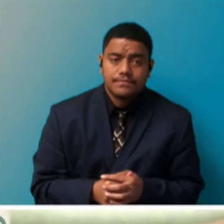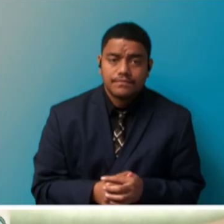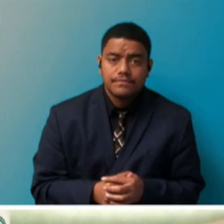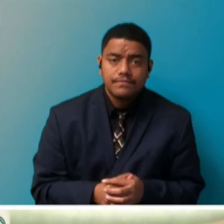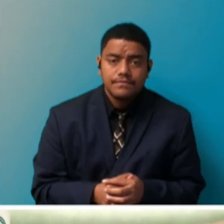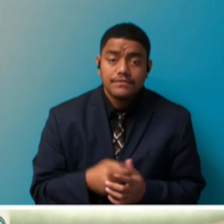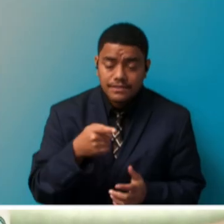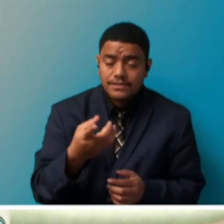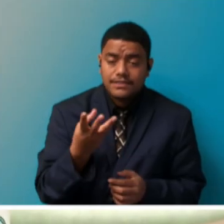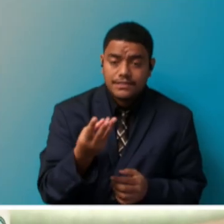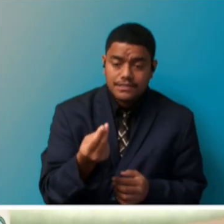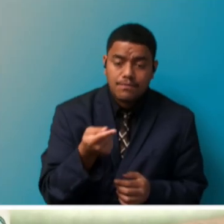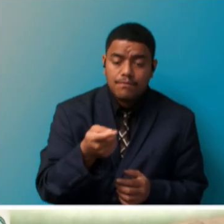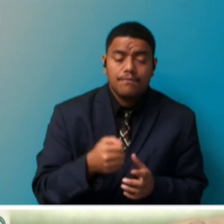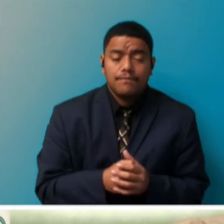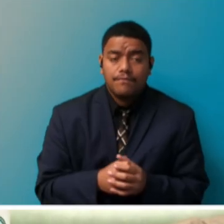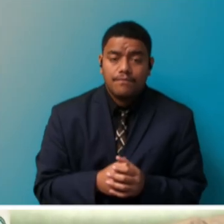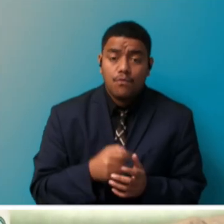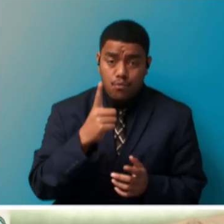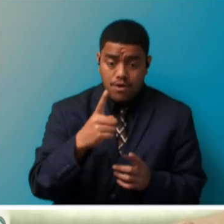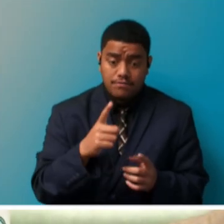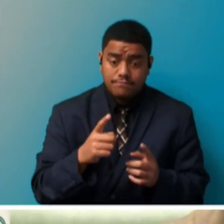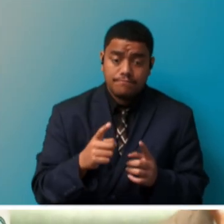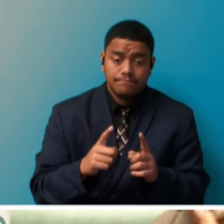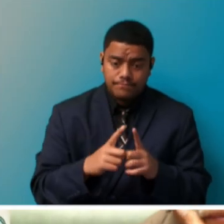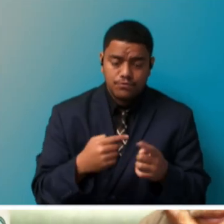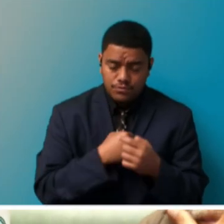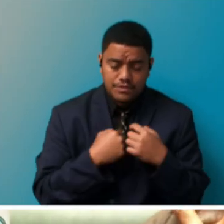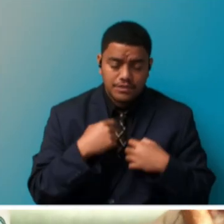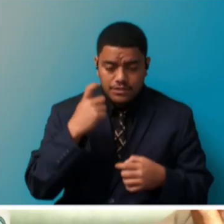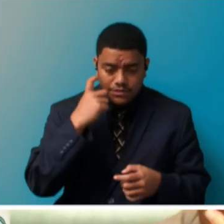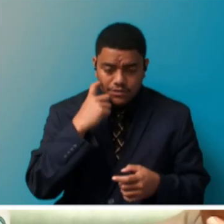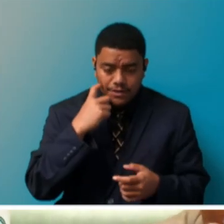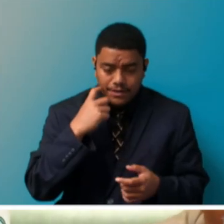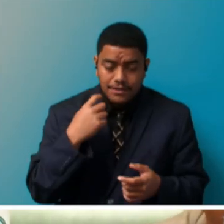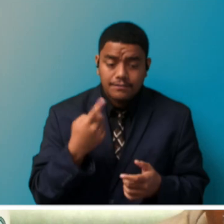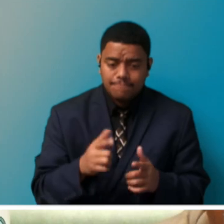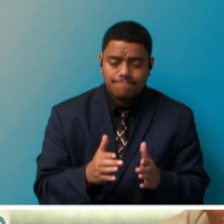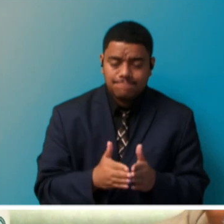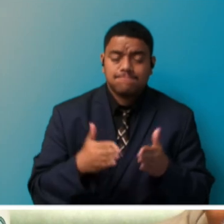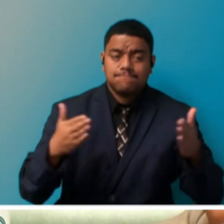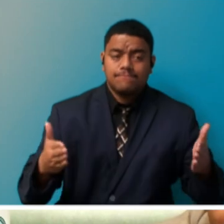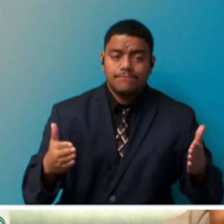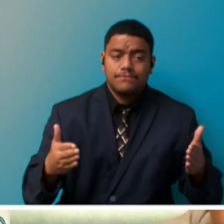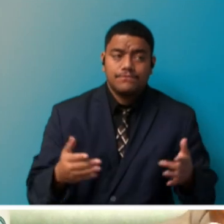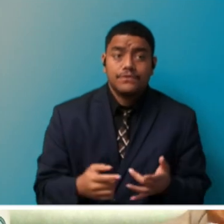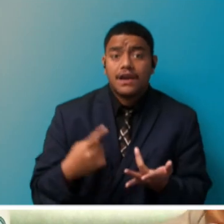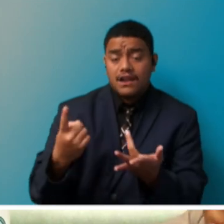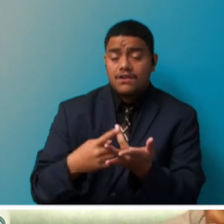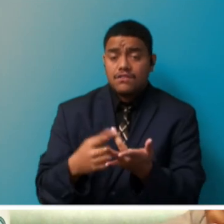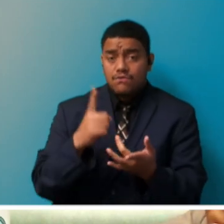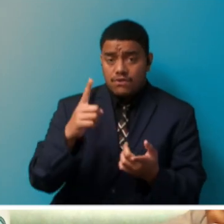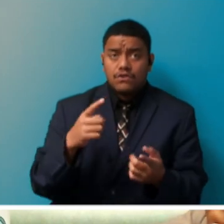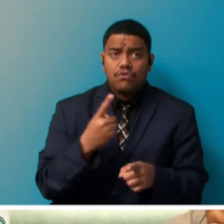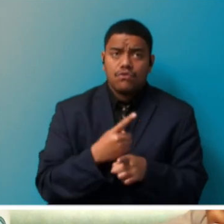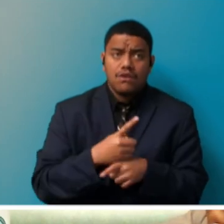these are some of the, that's one certainly initiative that's currently underway. The other one, Honourable Speaker, and I've talked